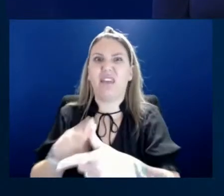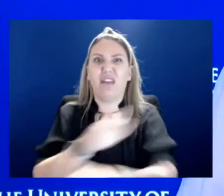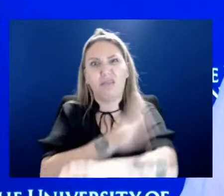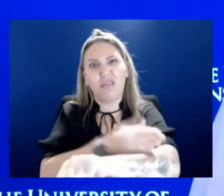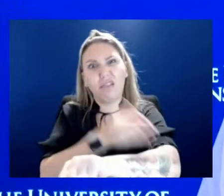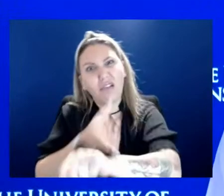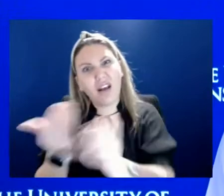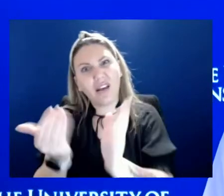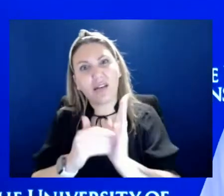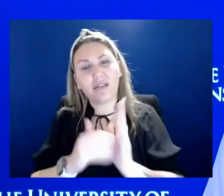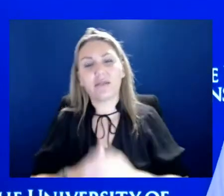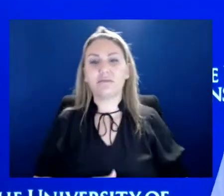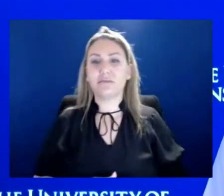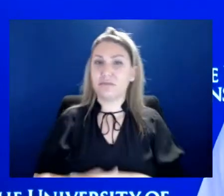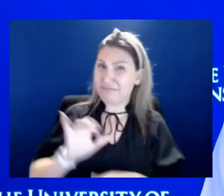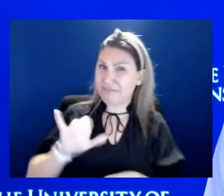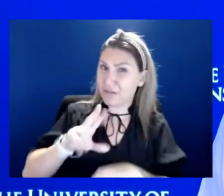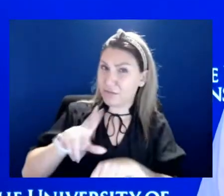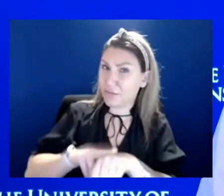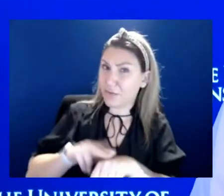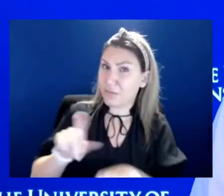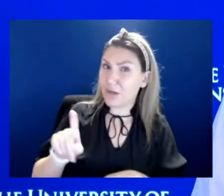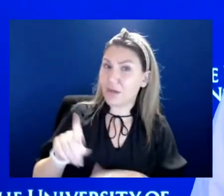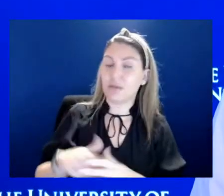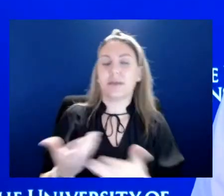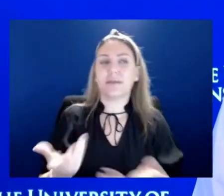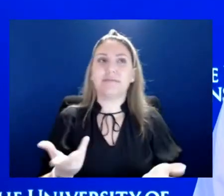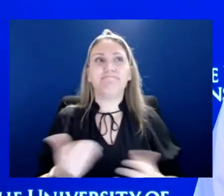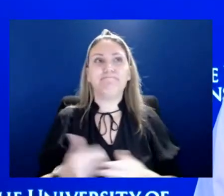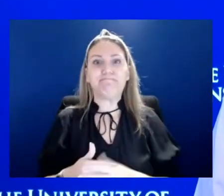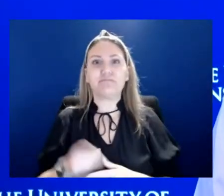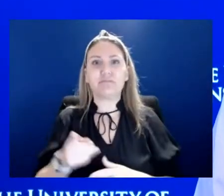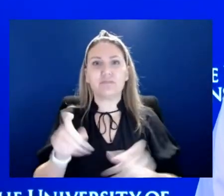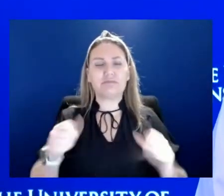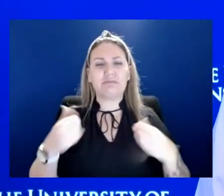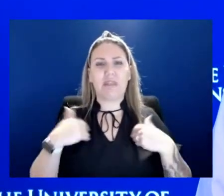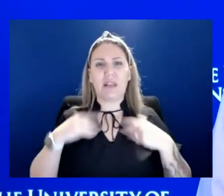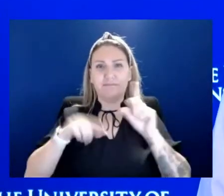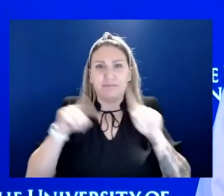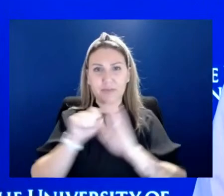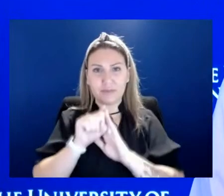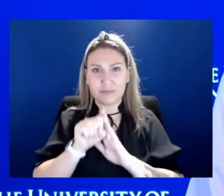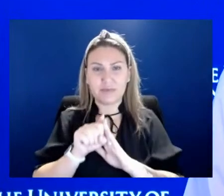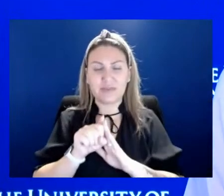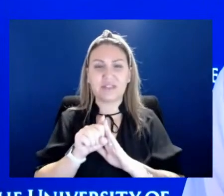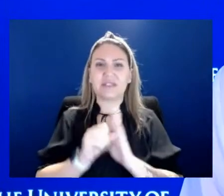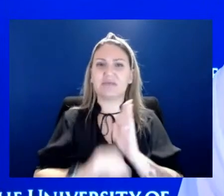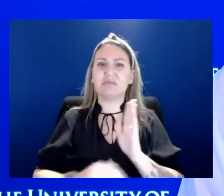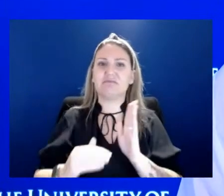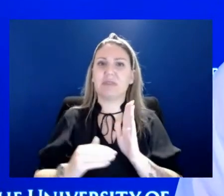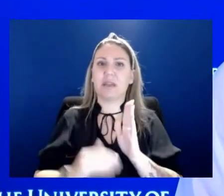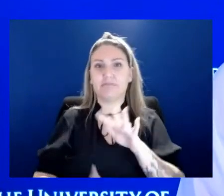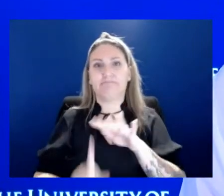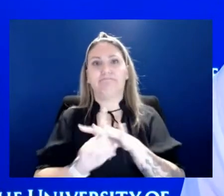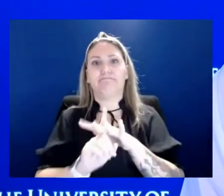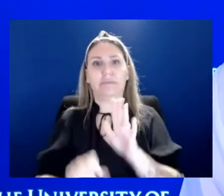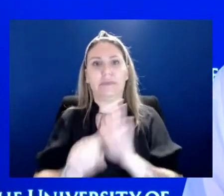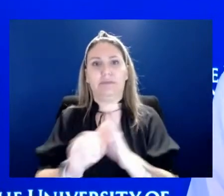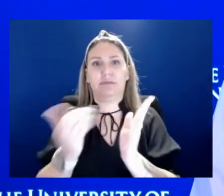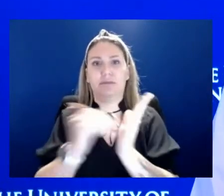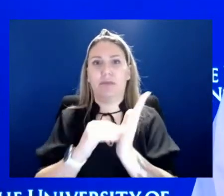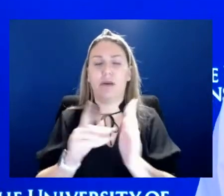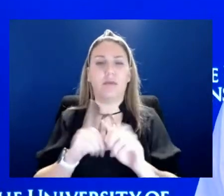we have to, is it normal? Certainly you can have different symptoms. You can have that recurrence of those symptoms there, whatever they might